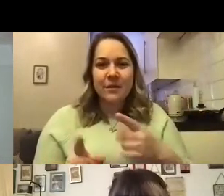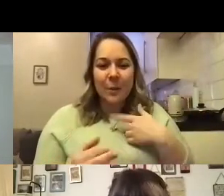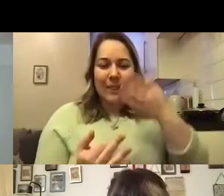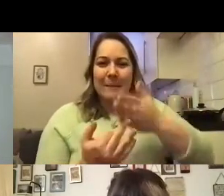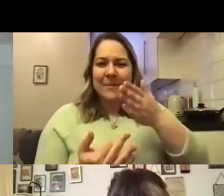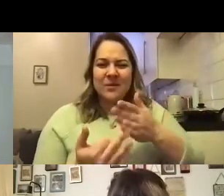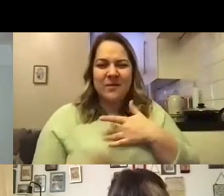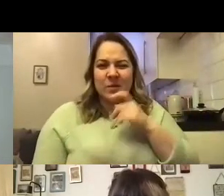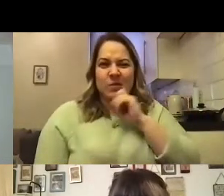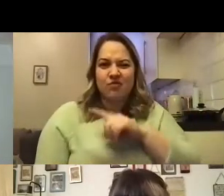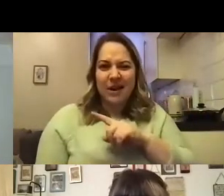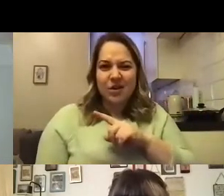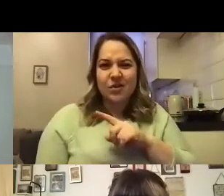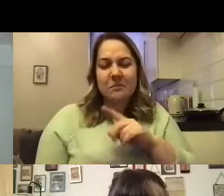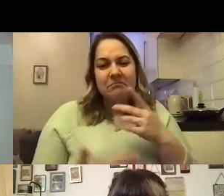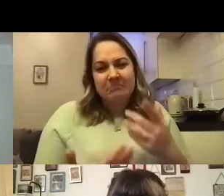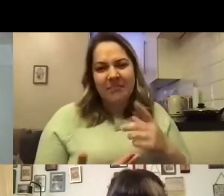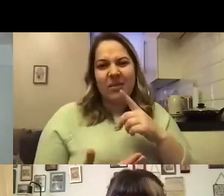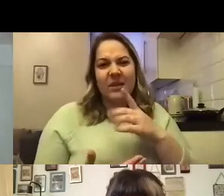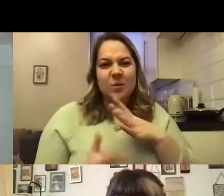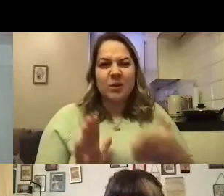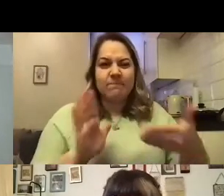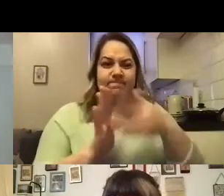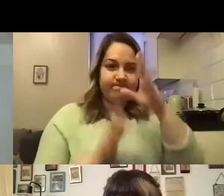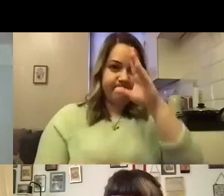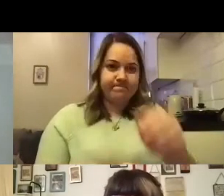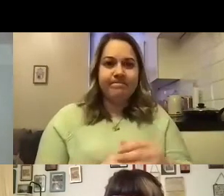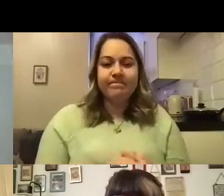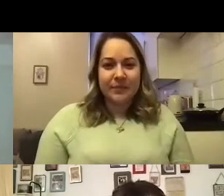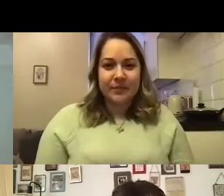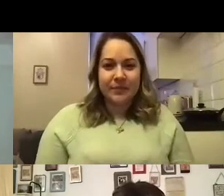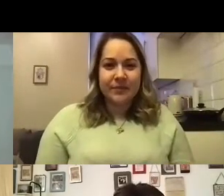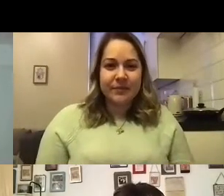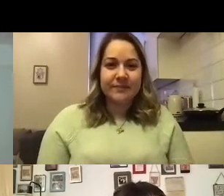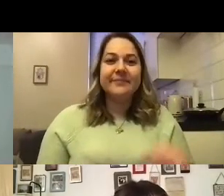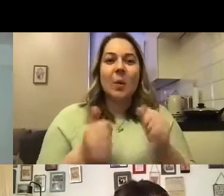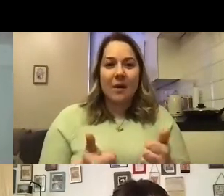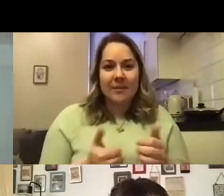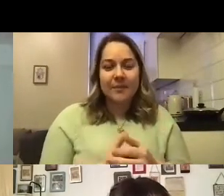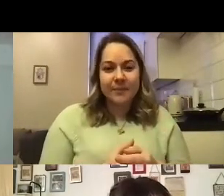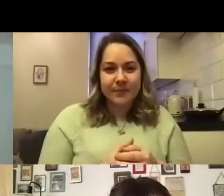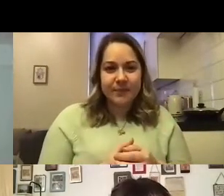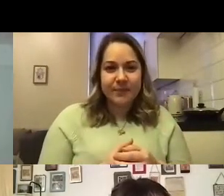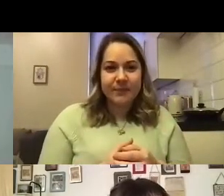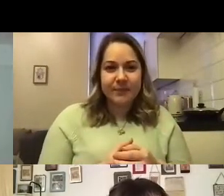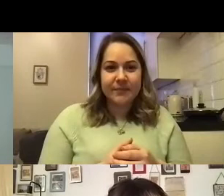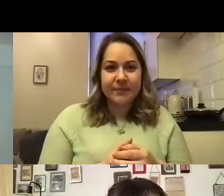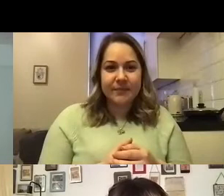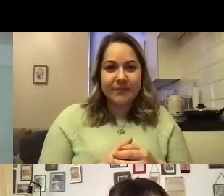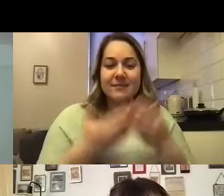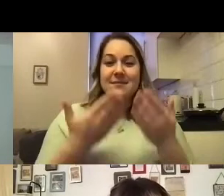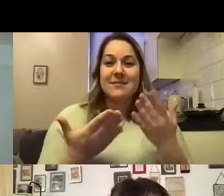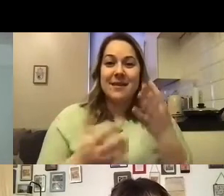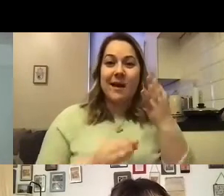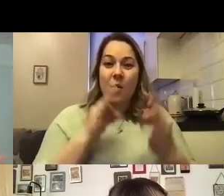But anyway, that's partly why I wanted to do this. Anyway, I will shut up again. Great. Okay, so on to the questions.